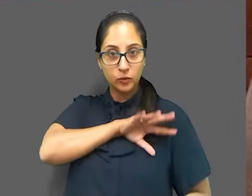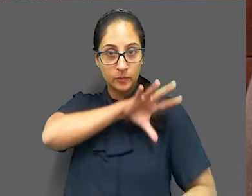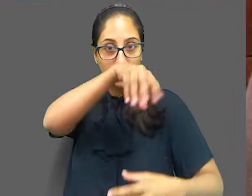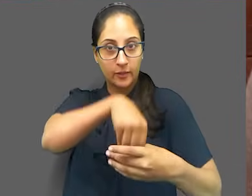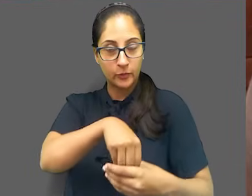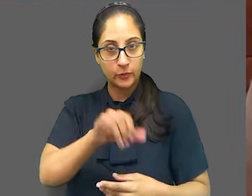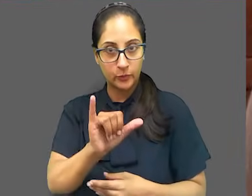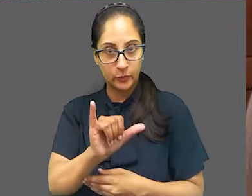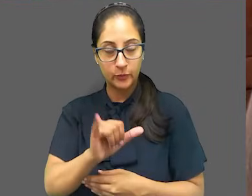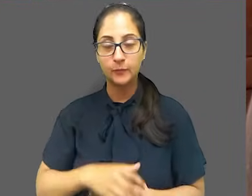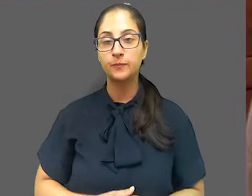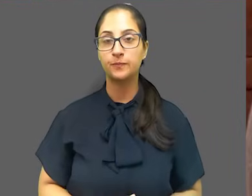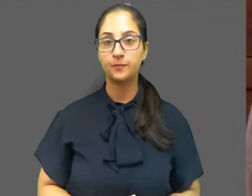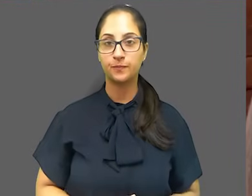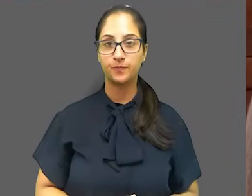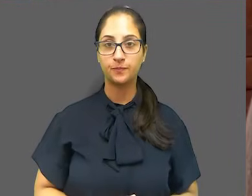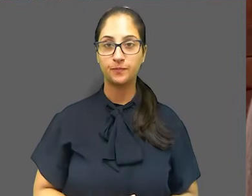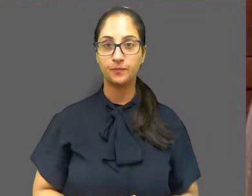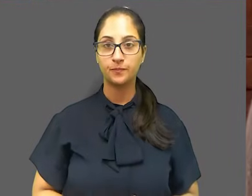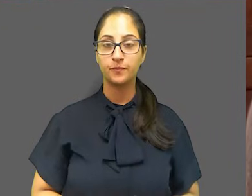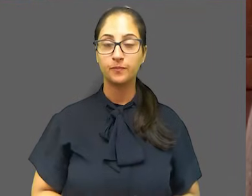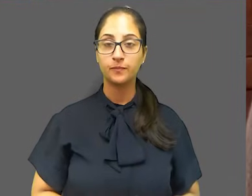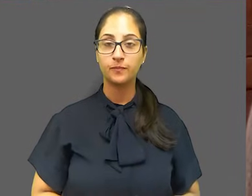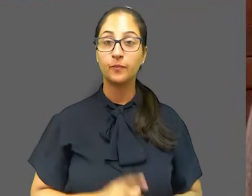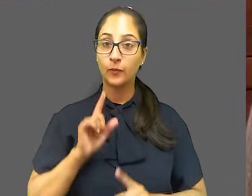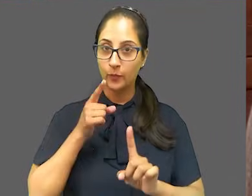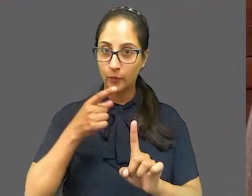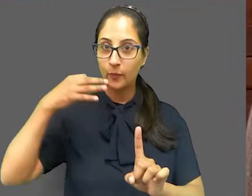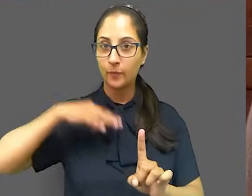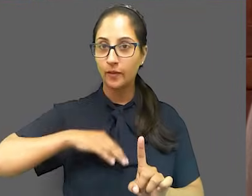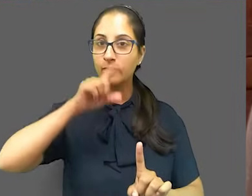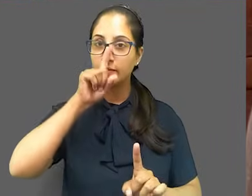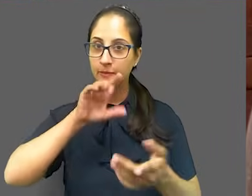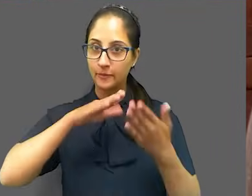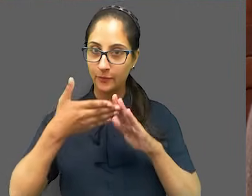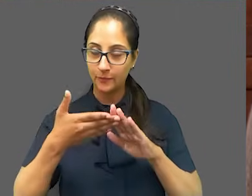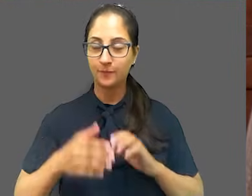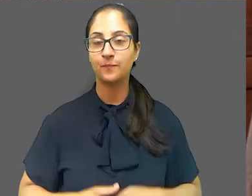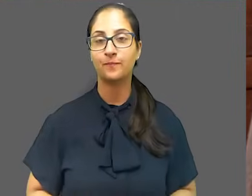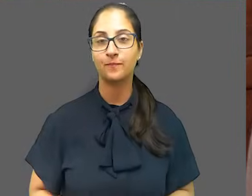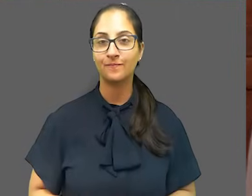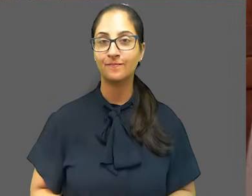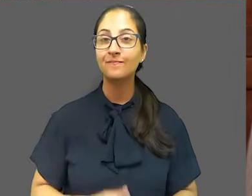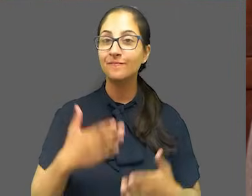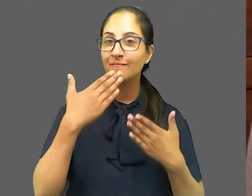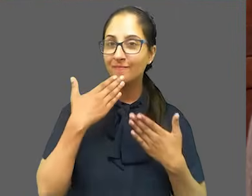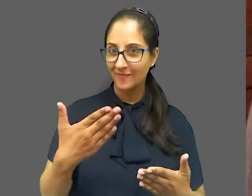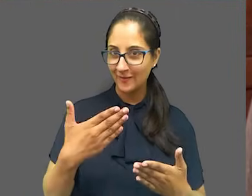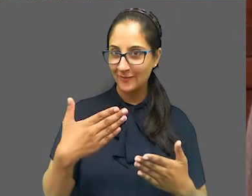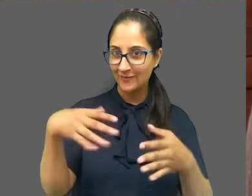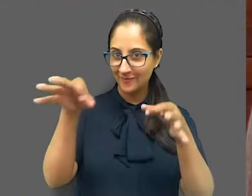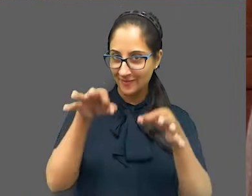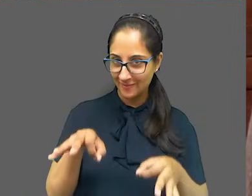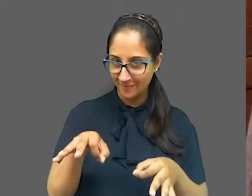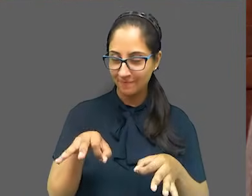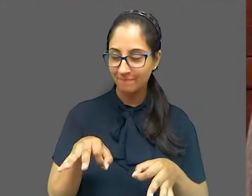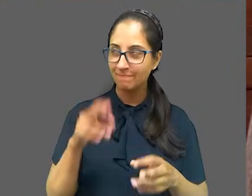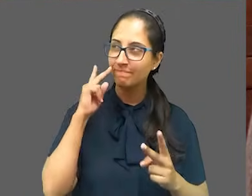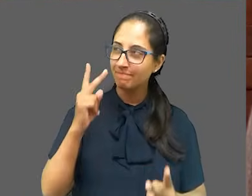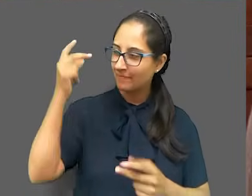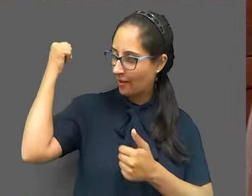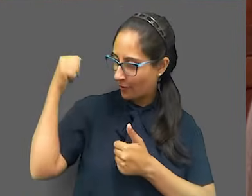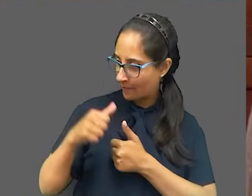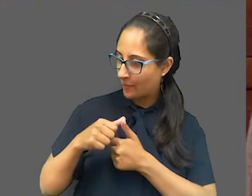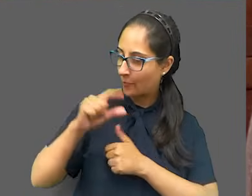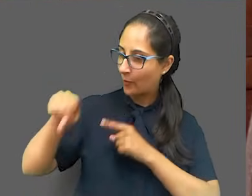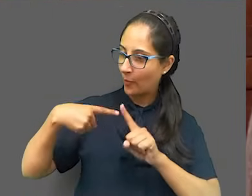Ibu Jamal. I can remember till this day when I heard Maulana Hazar Imam's vision for the STEP program, and I think it's going to remain